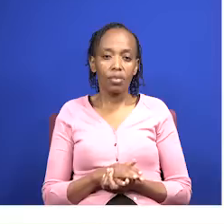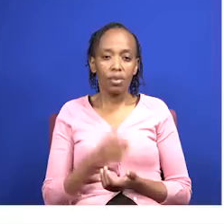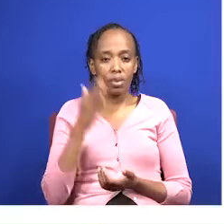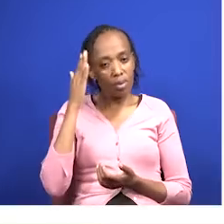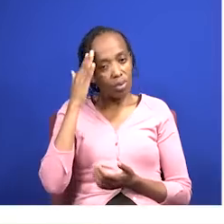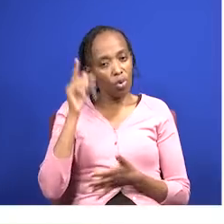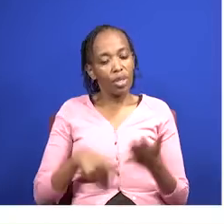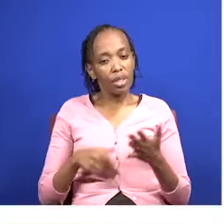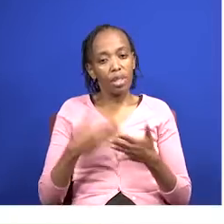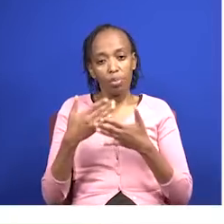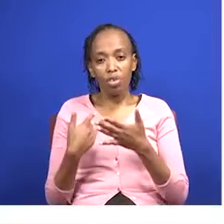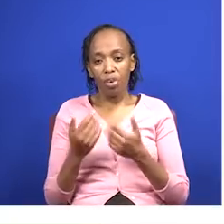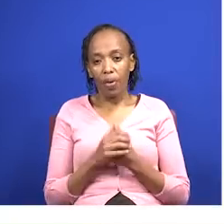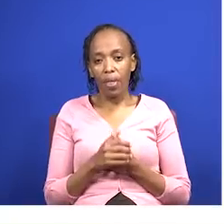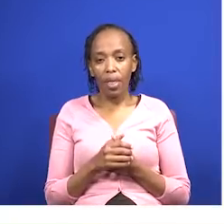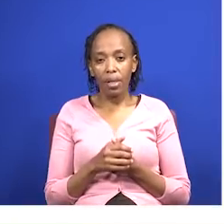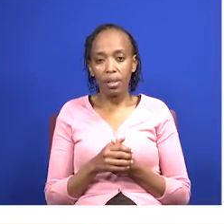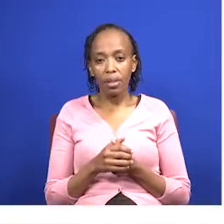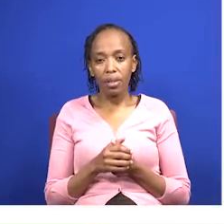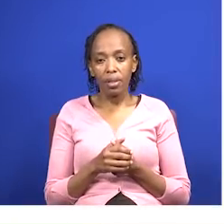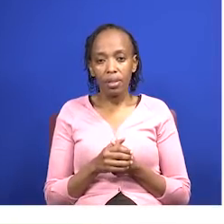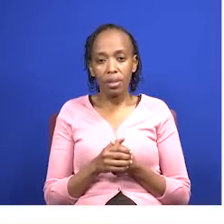you know what that one means? Just before